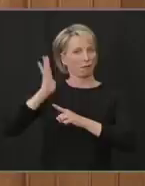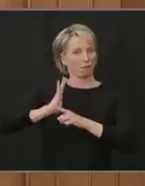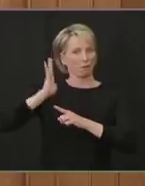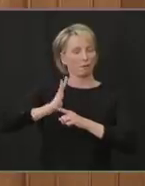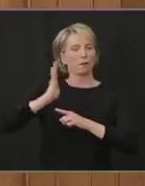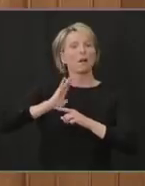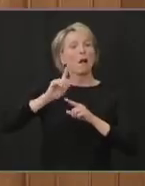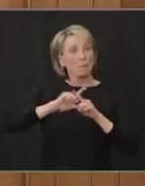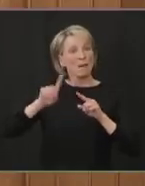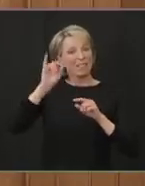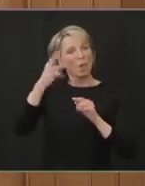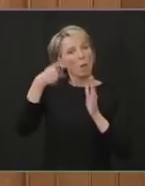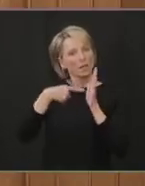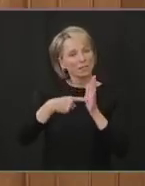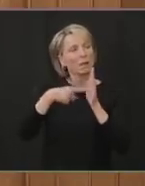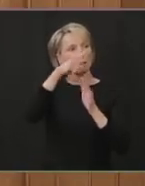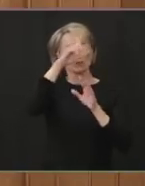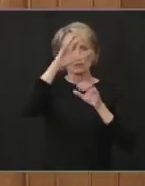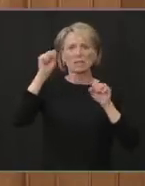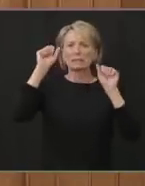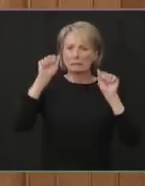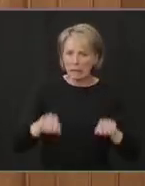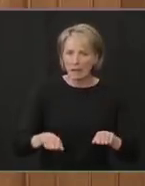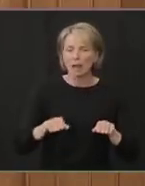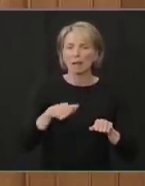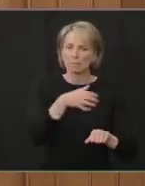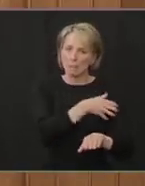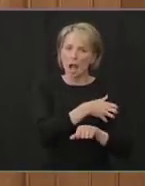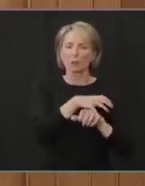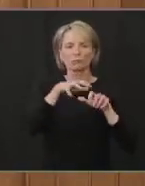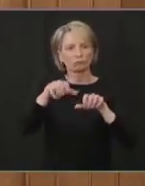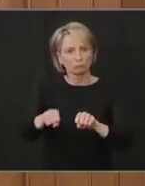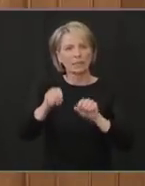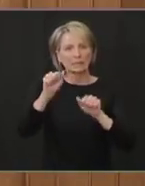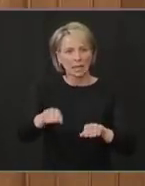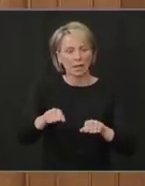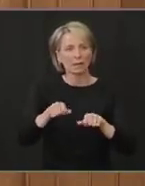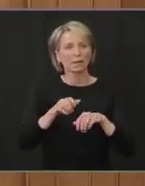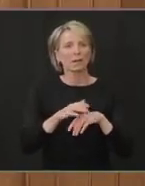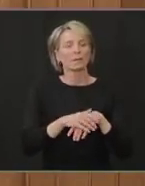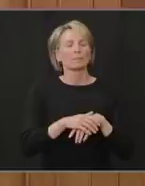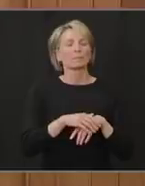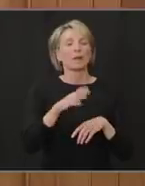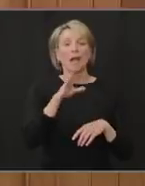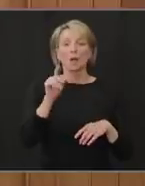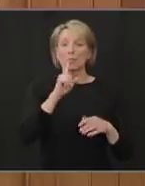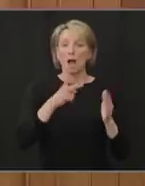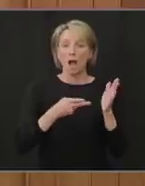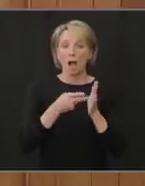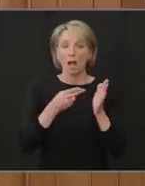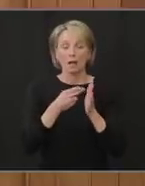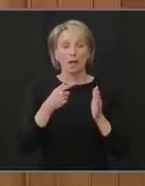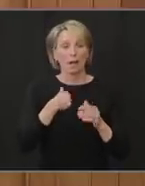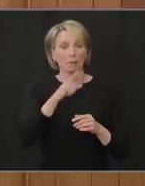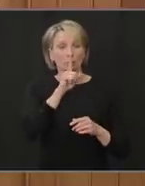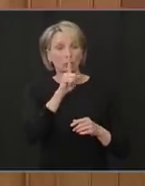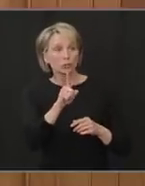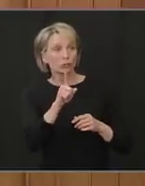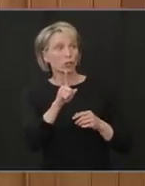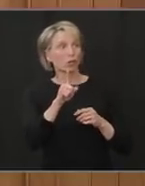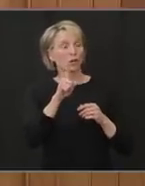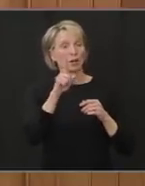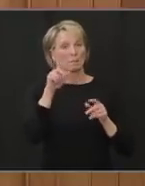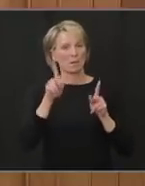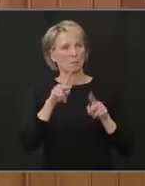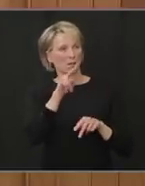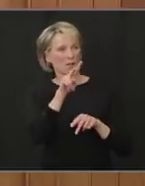this power. And well, I'm sure everyone has legitimate doubts about the efficiency of a government-run